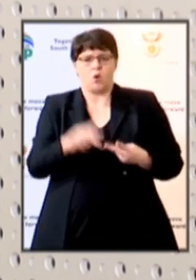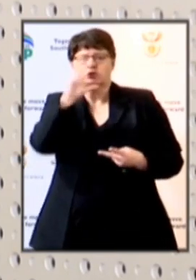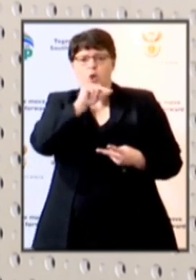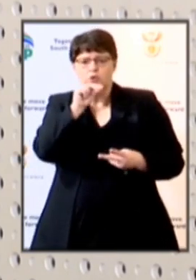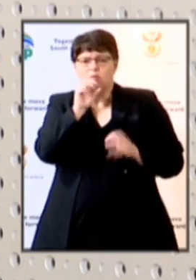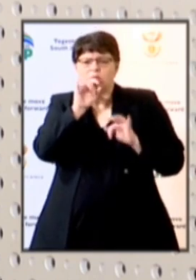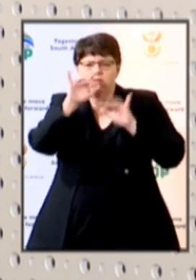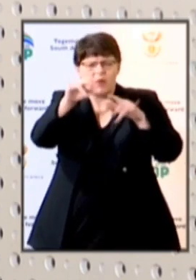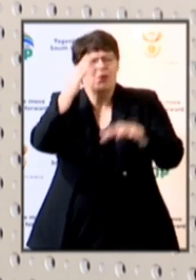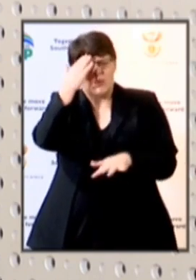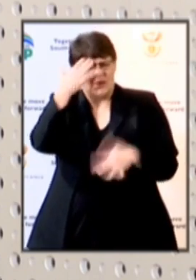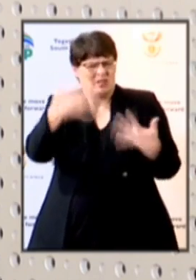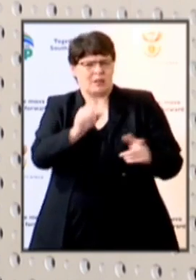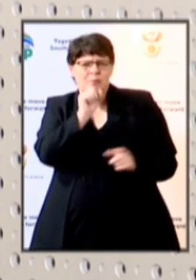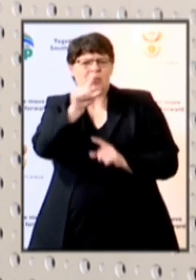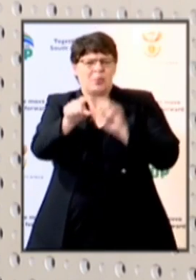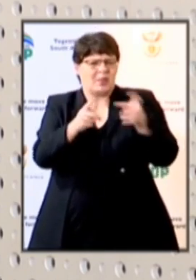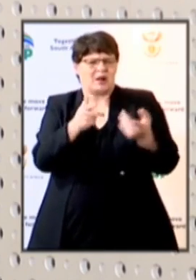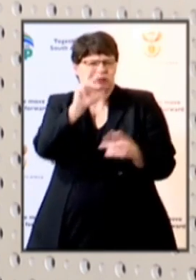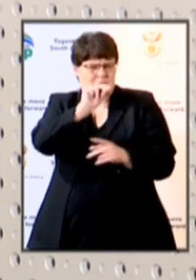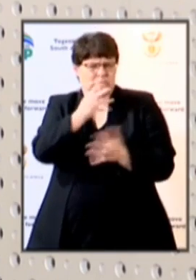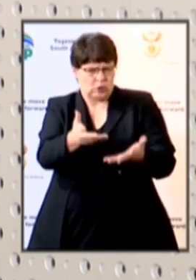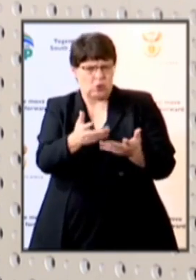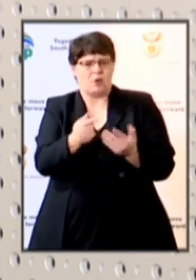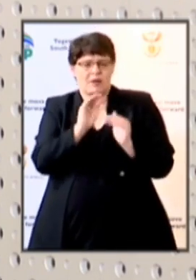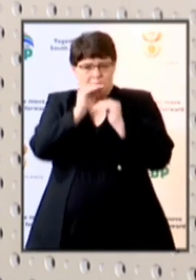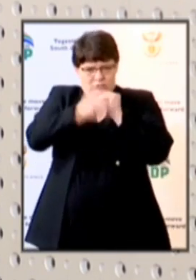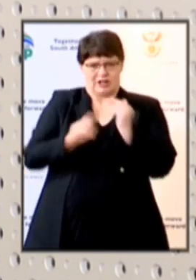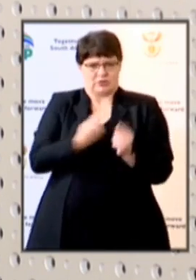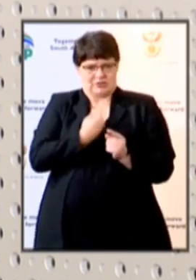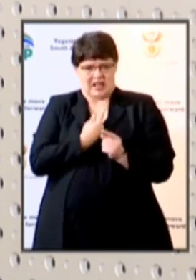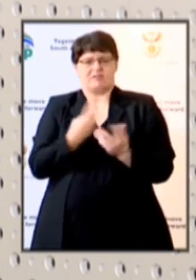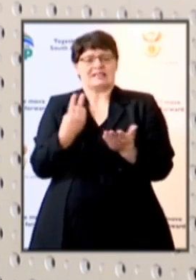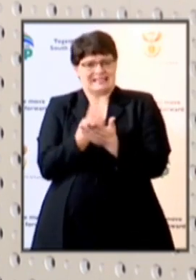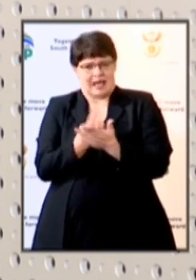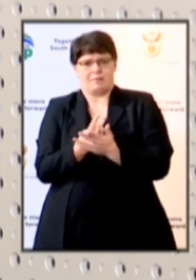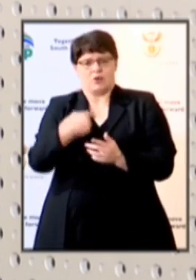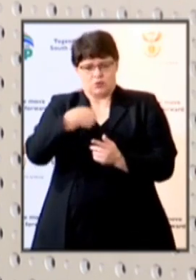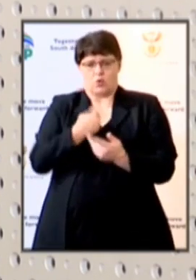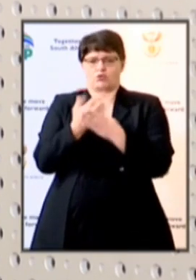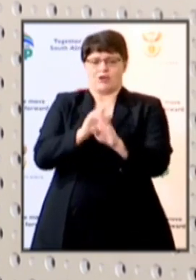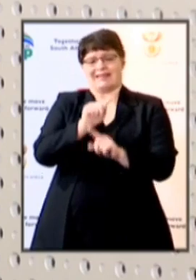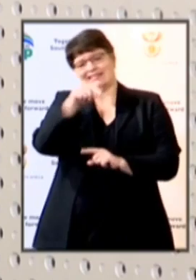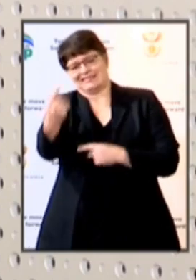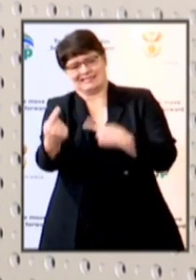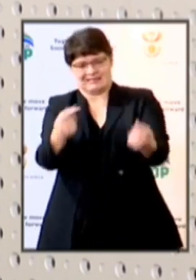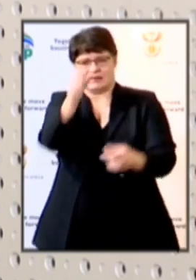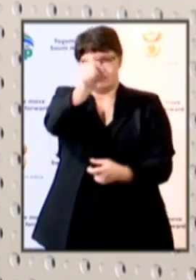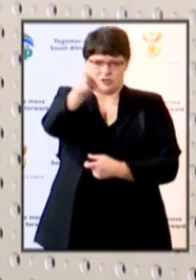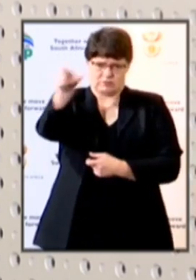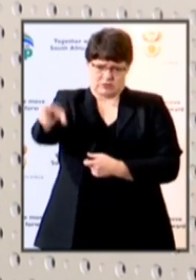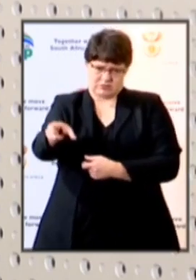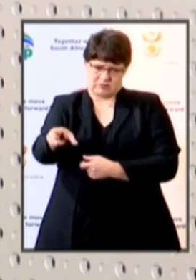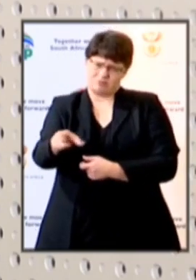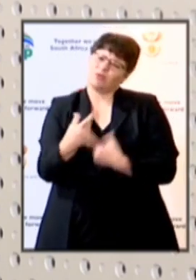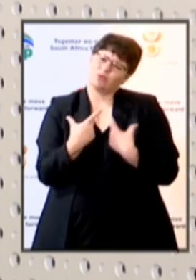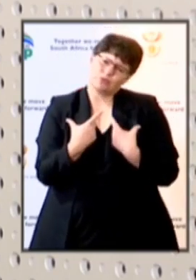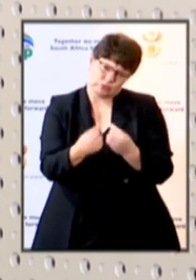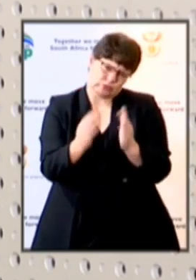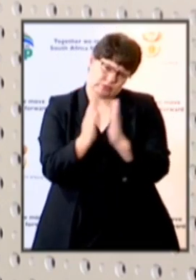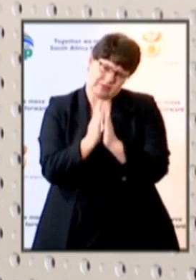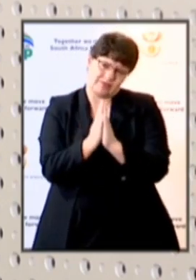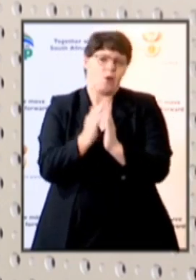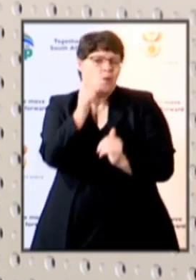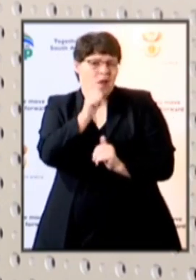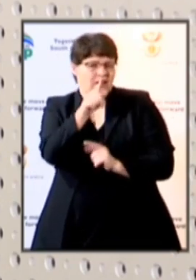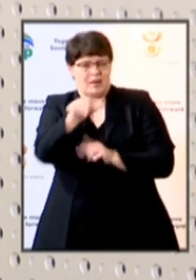are protecting the others, but you're also protecting yourself from their droplets. So let's do that as we go to